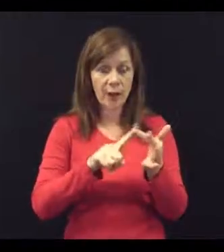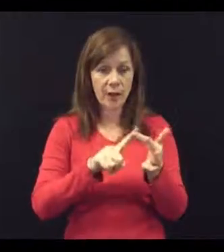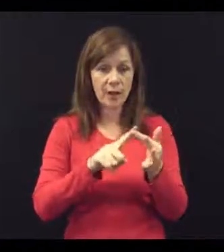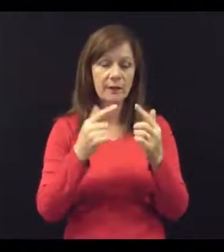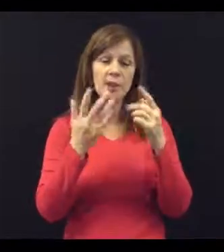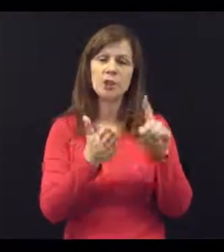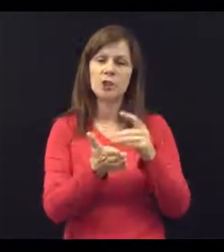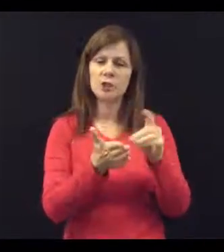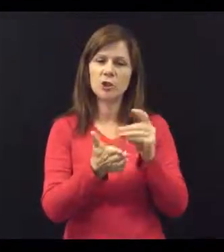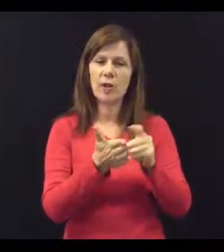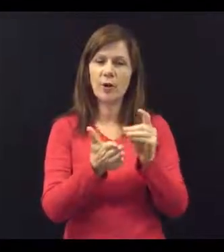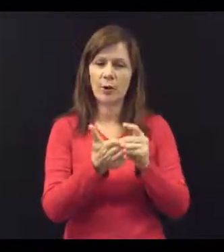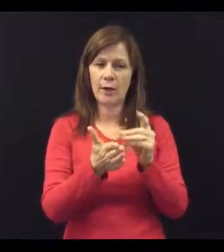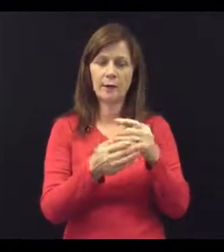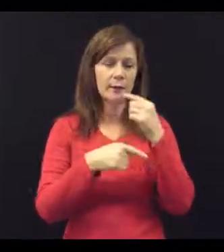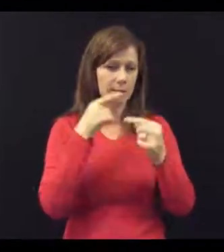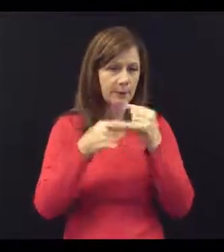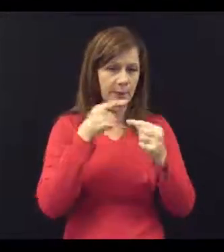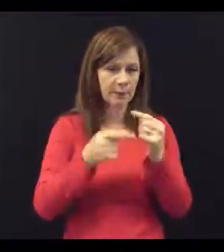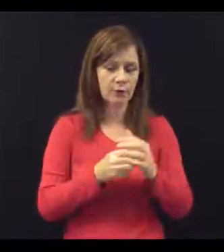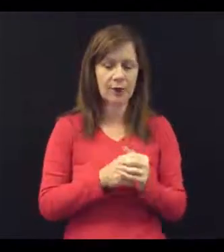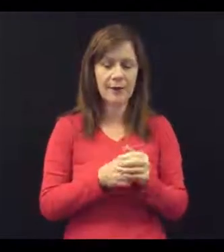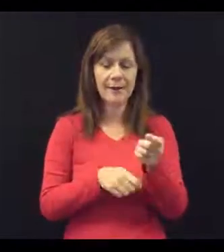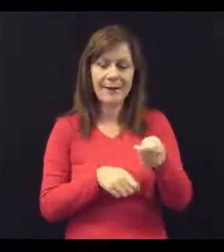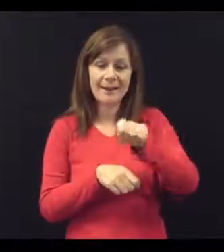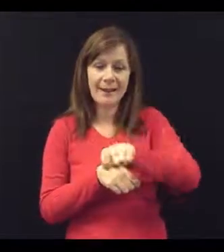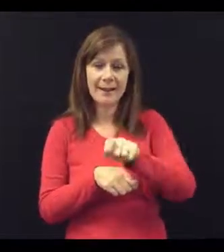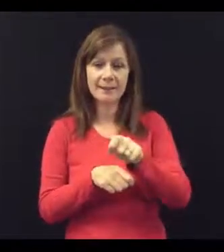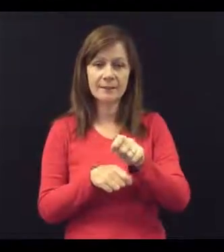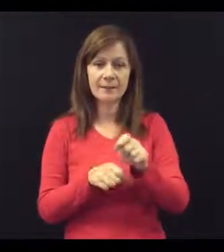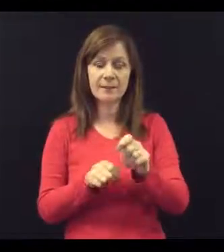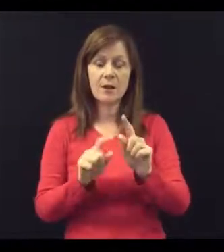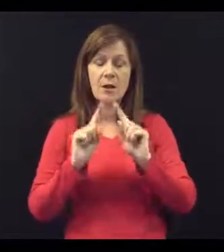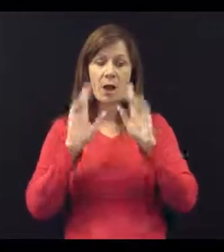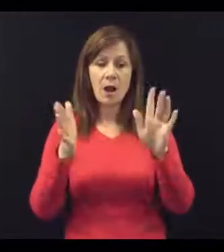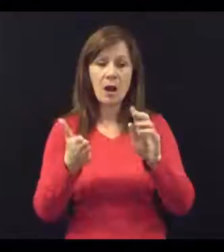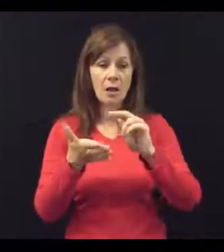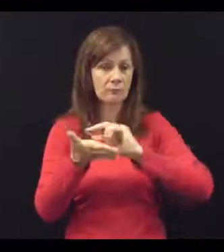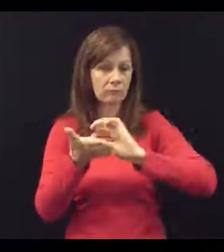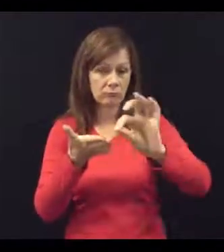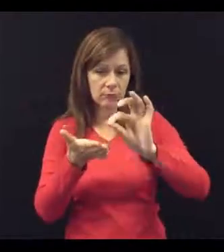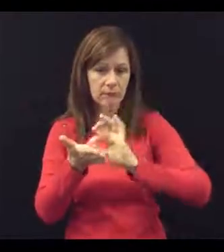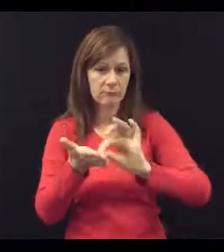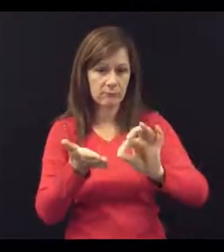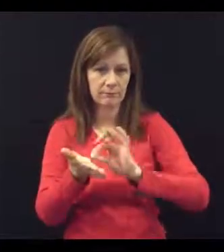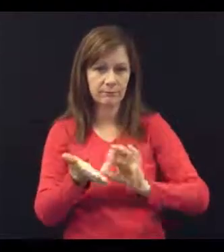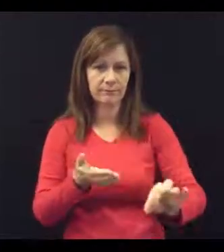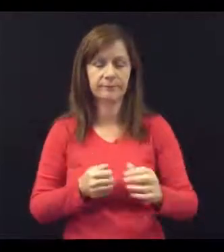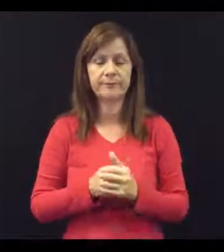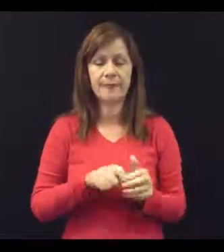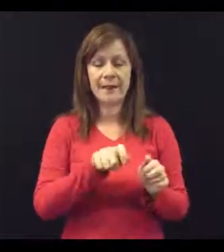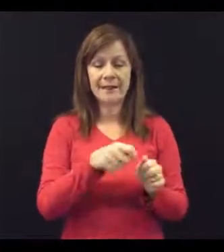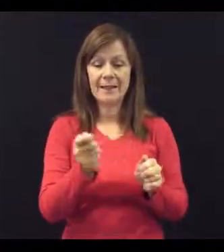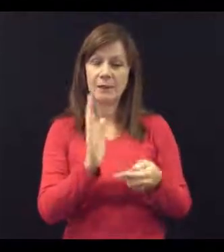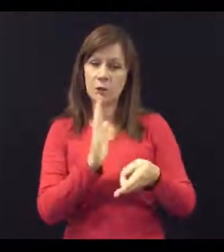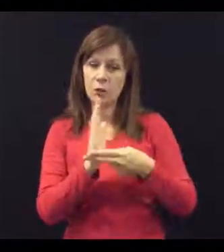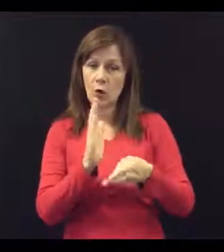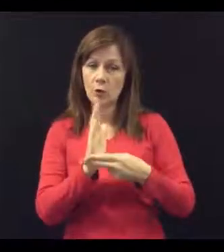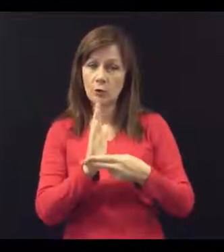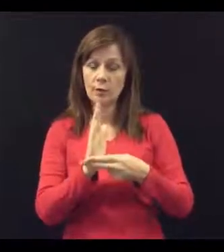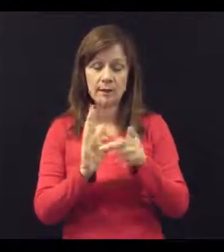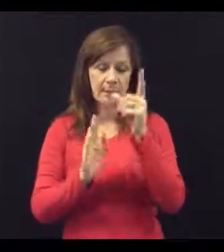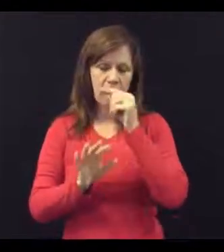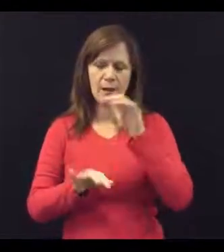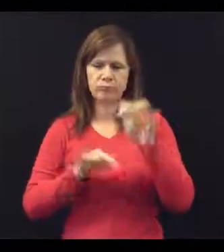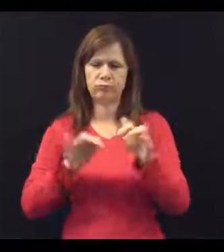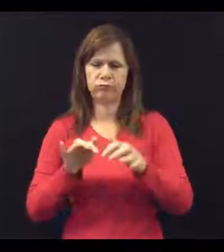which will show a dictionary definition for the selection, Highlight, which will highlight the text in a color of your choosing, Note, which